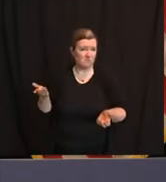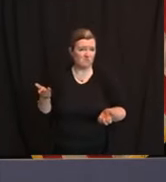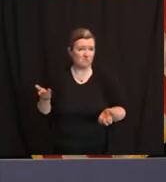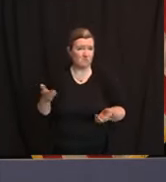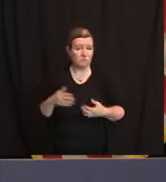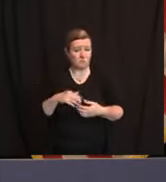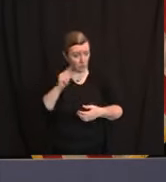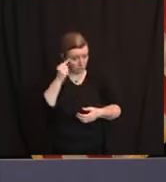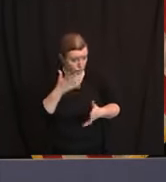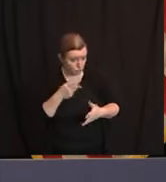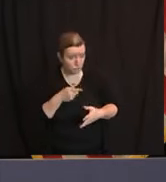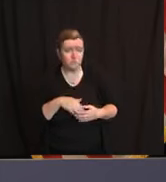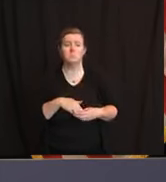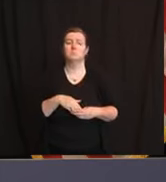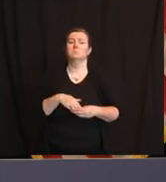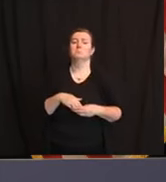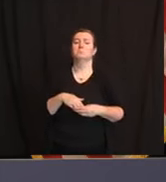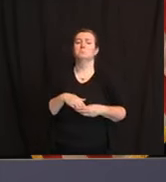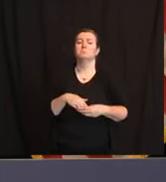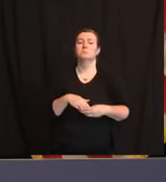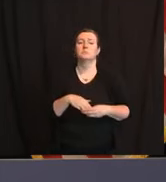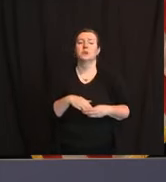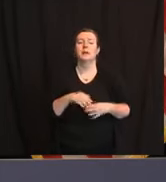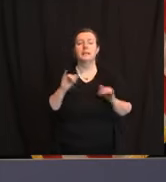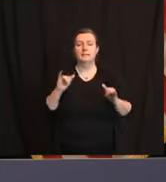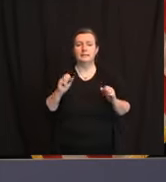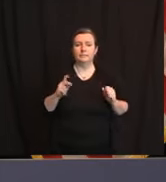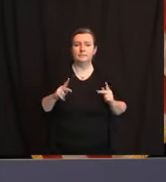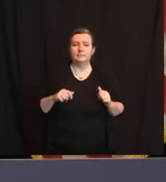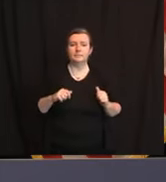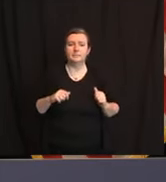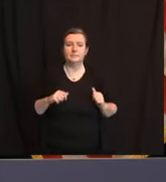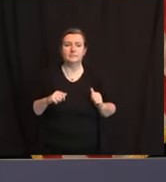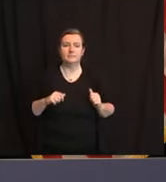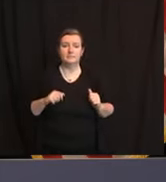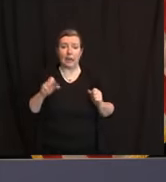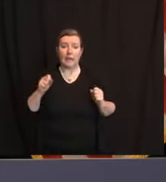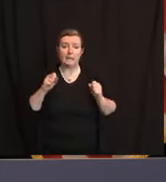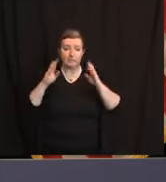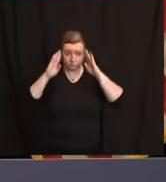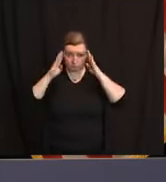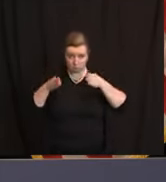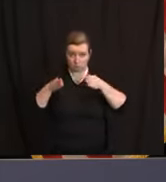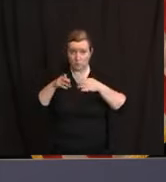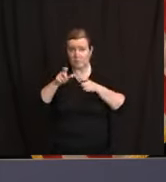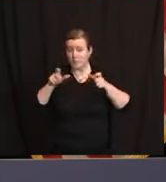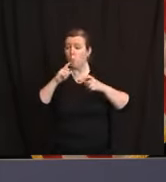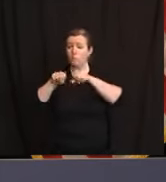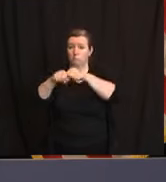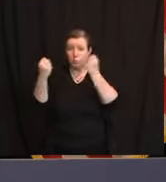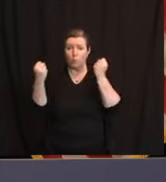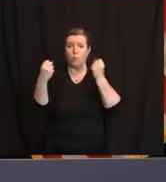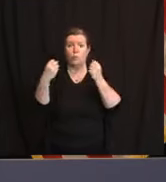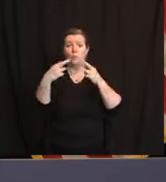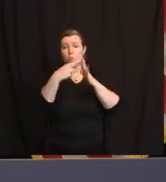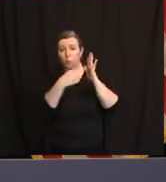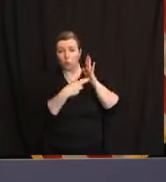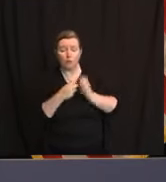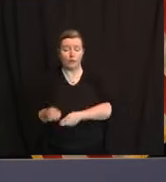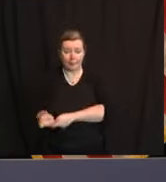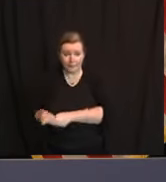think how we're dealing with, this is not an and/or. You can either deal with golfers who are non-compliant or deal with the long-term care tragedy. Those